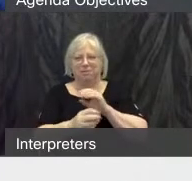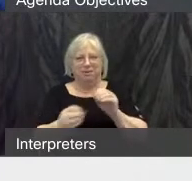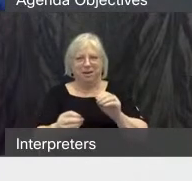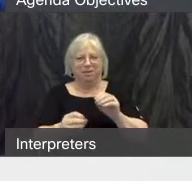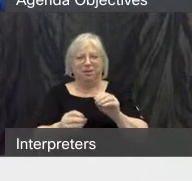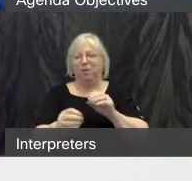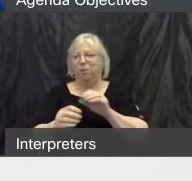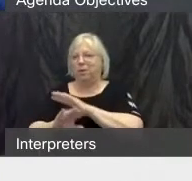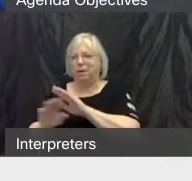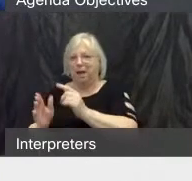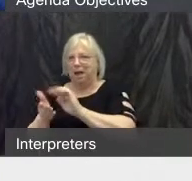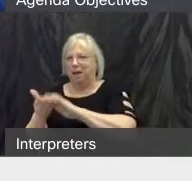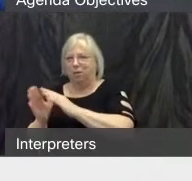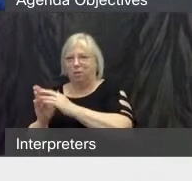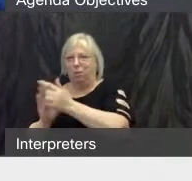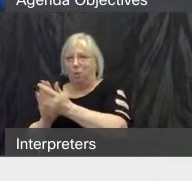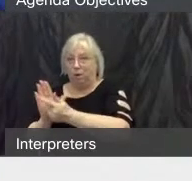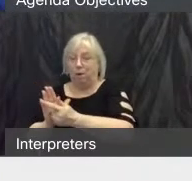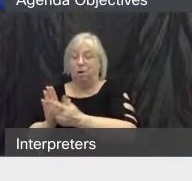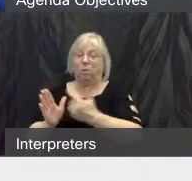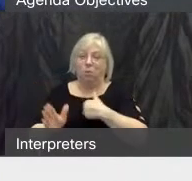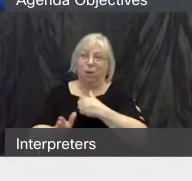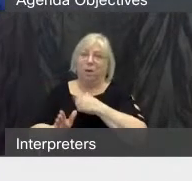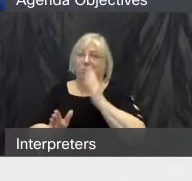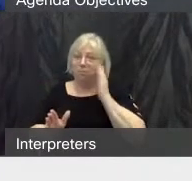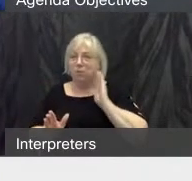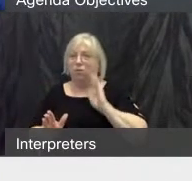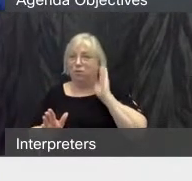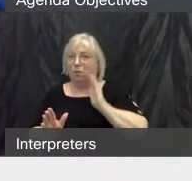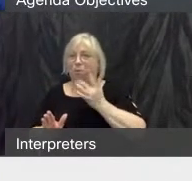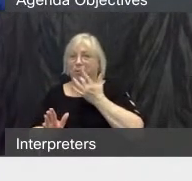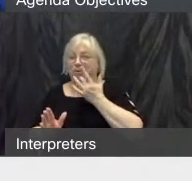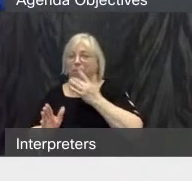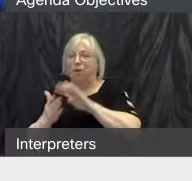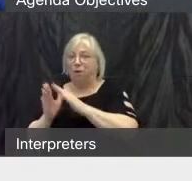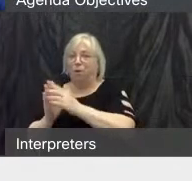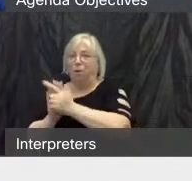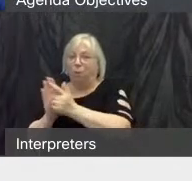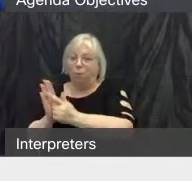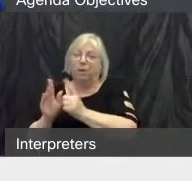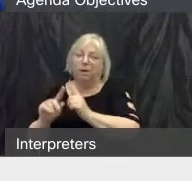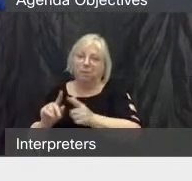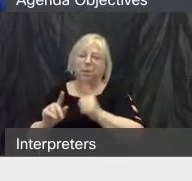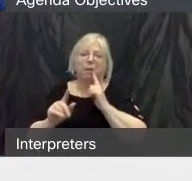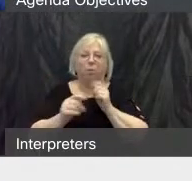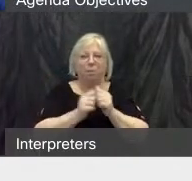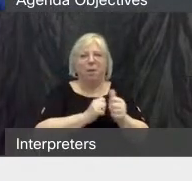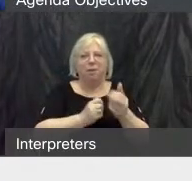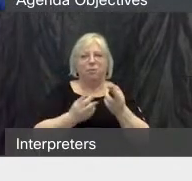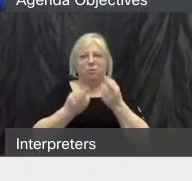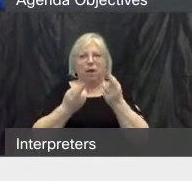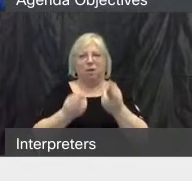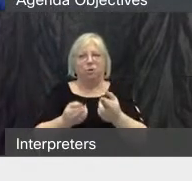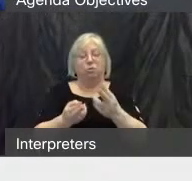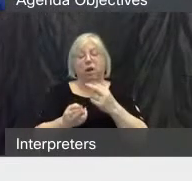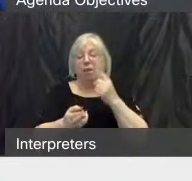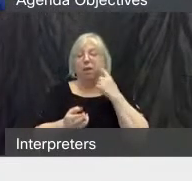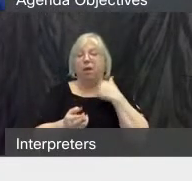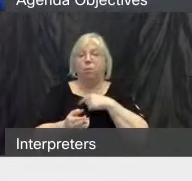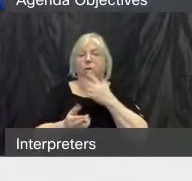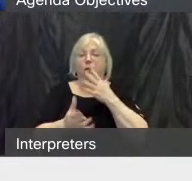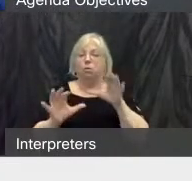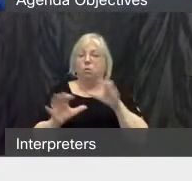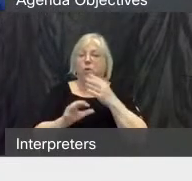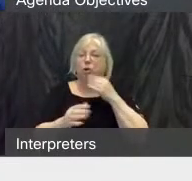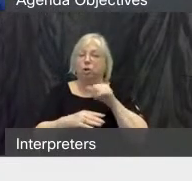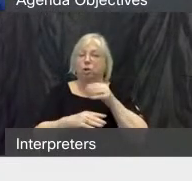An ordinance would have been our preference, but we passed a resolution, and I think we're doing a good job with this conversation here today of